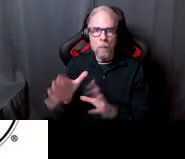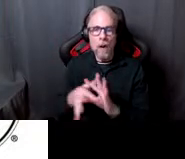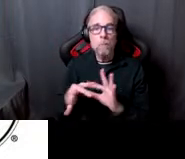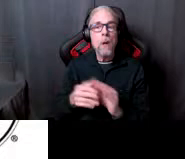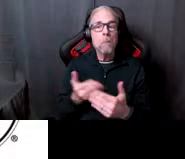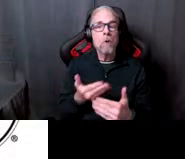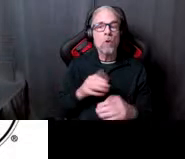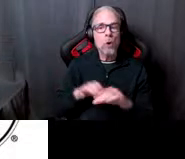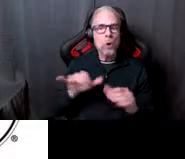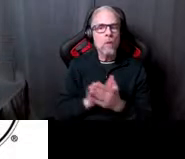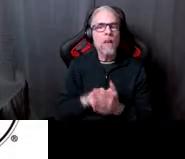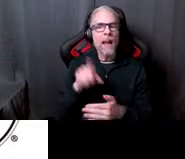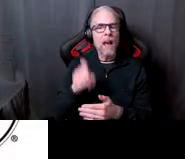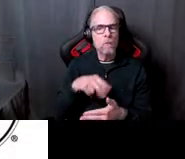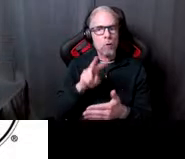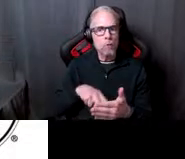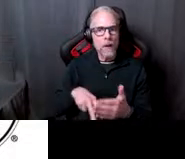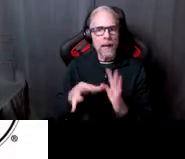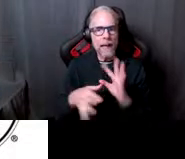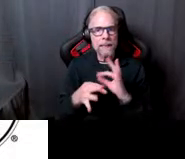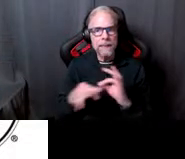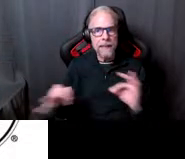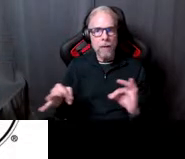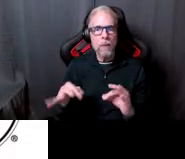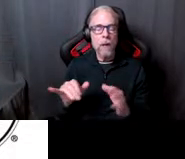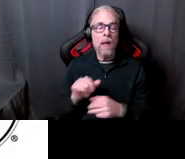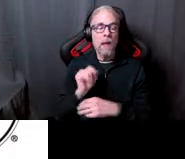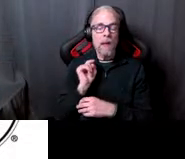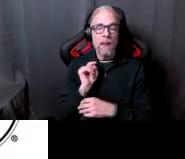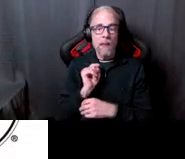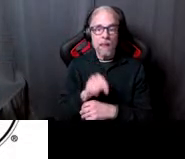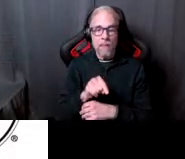have to read a statement. This is the